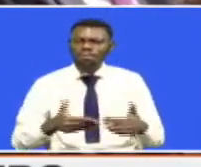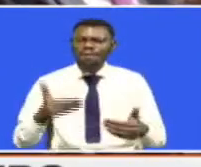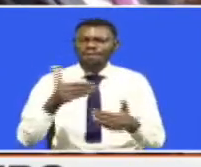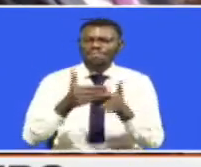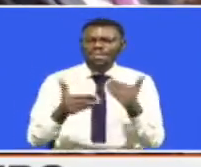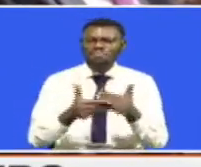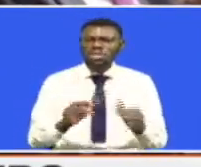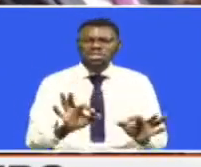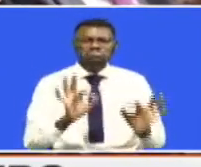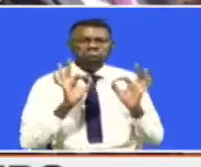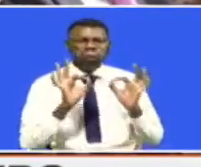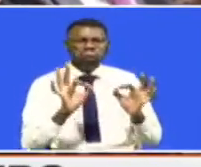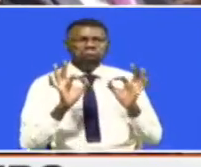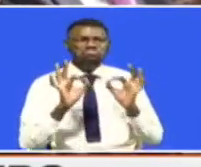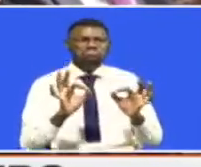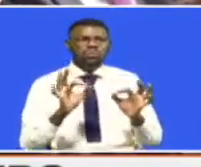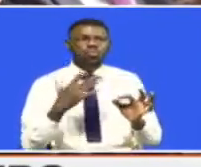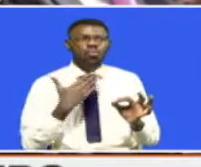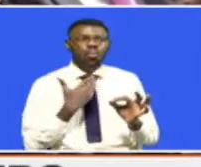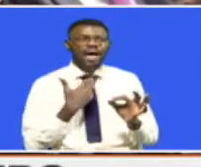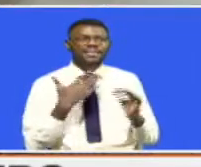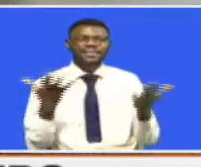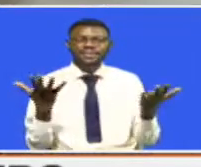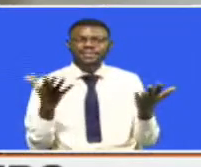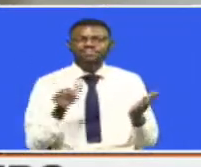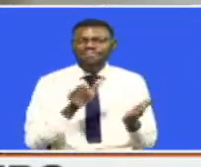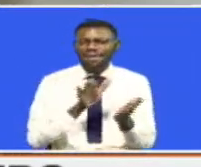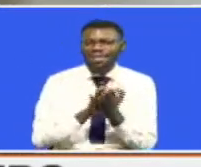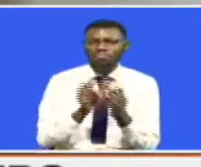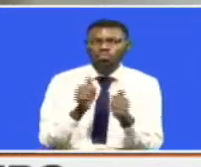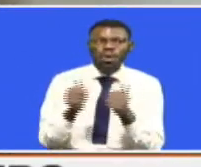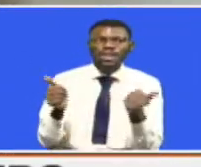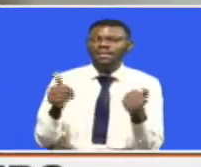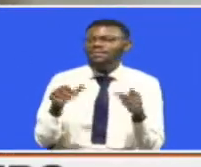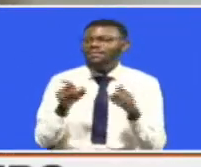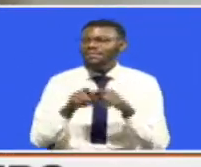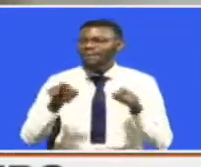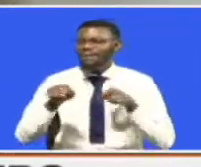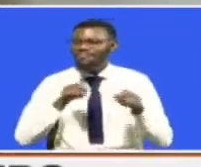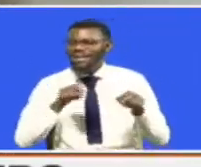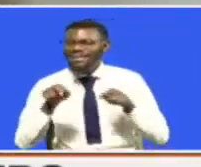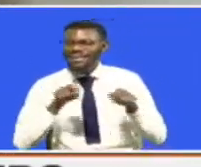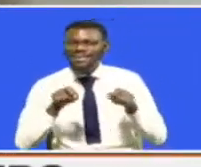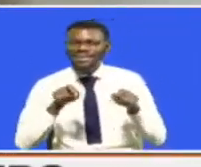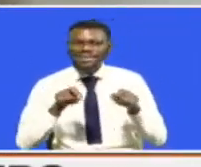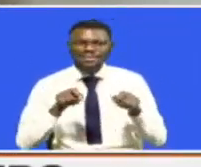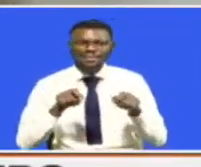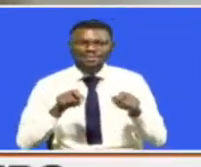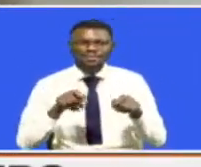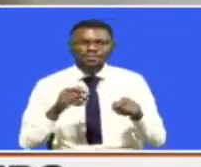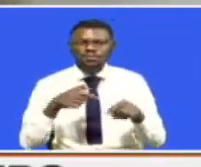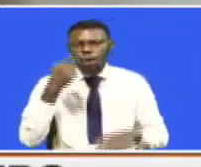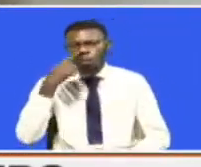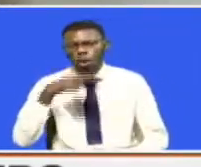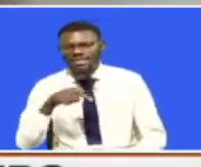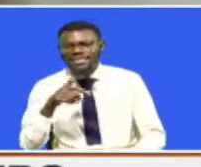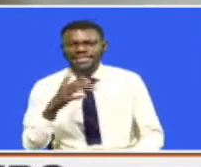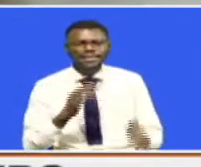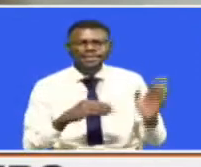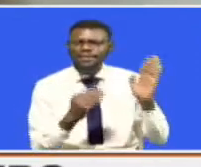allow sustainable cooling and e-waste management. It's really about, for example, looking at what are the policies that need to be put in